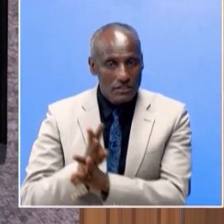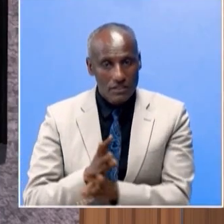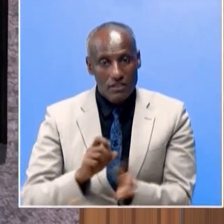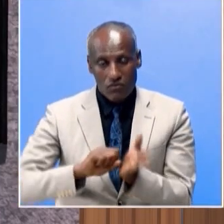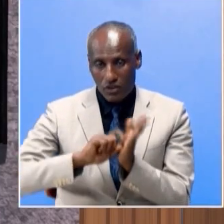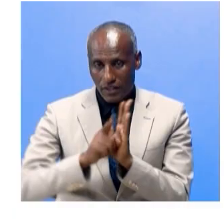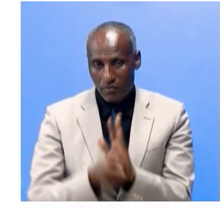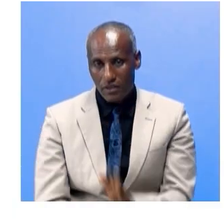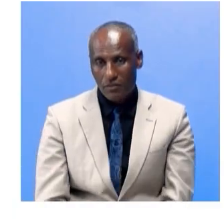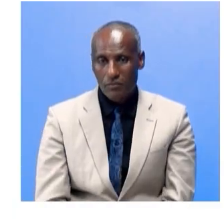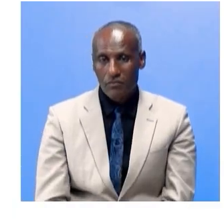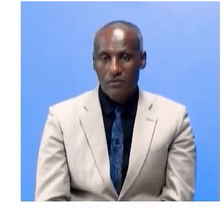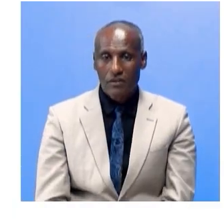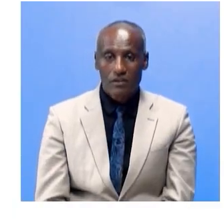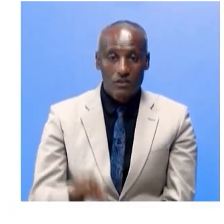you can say here,